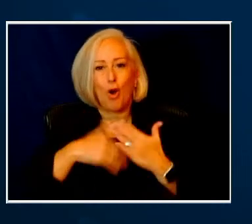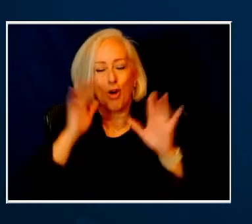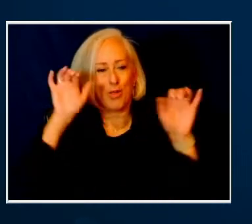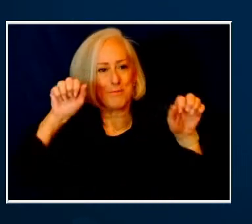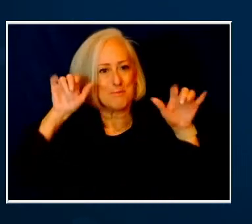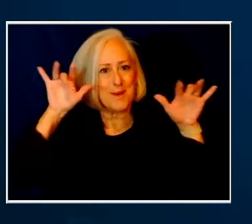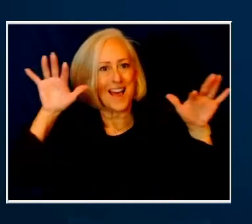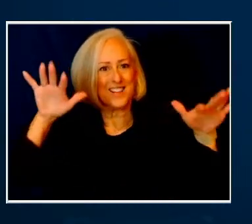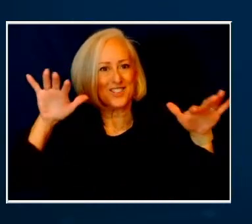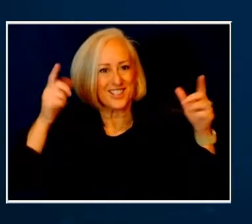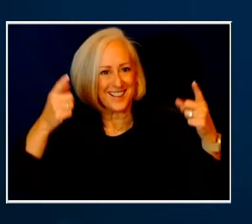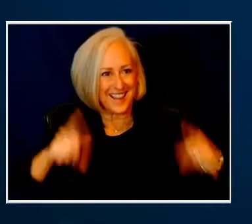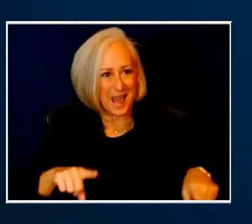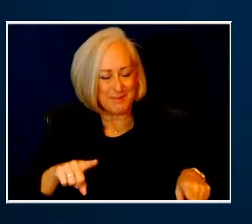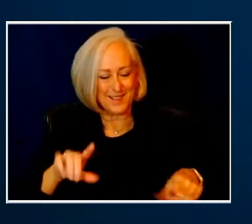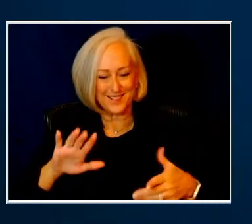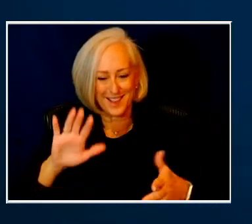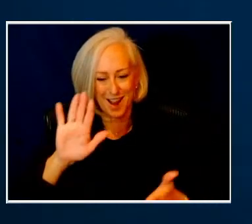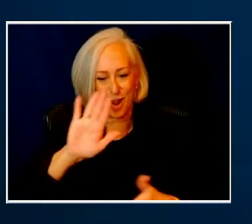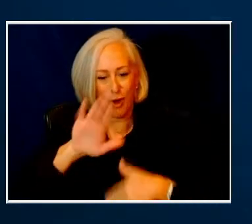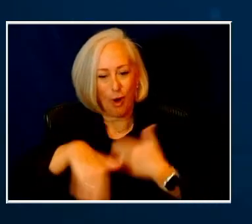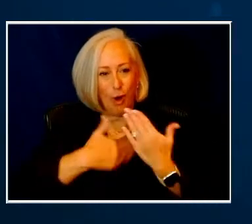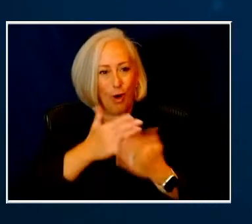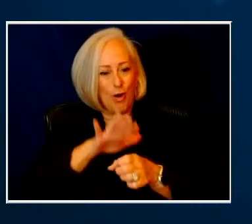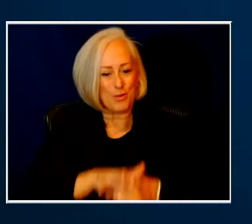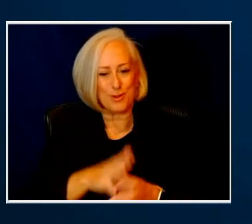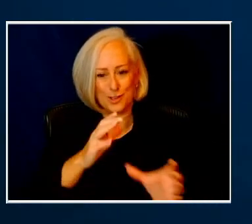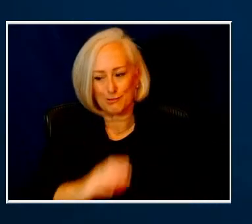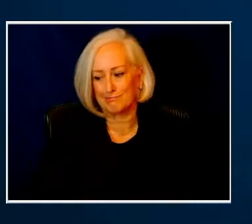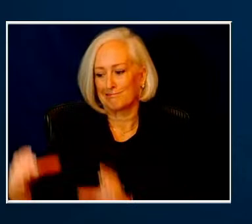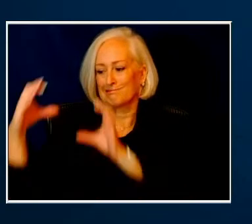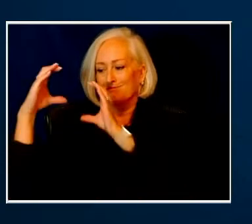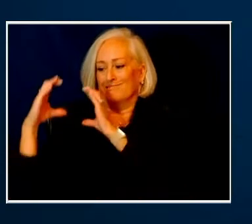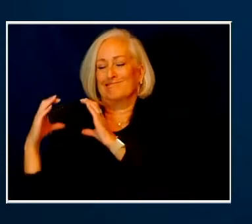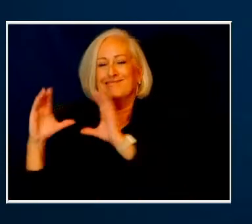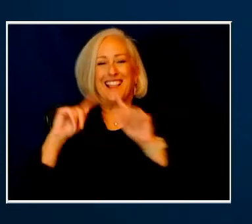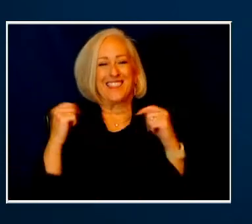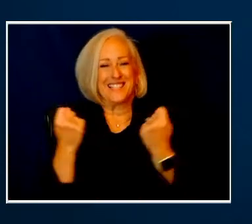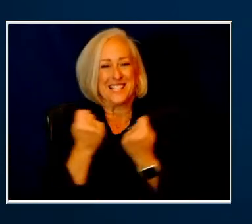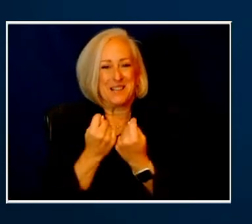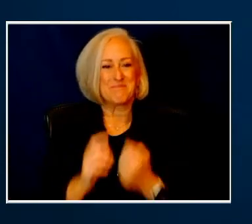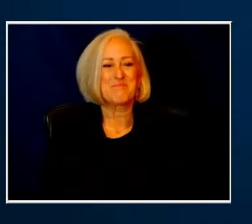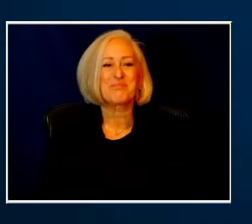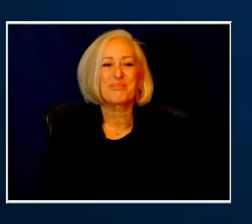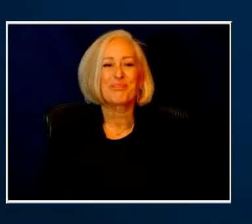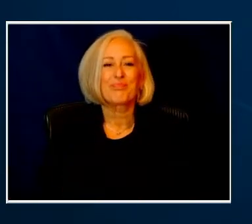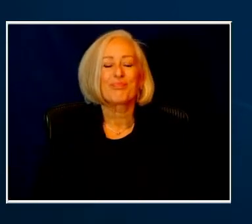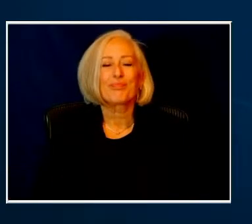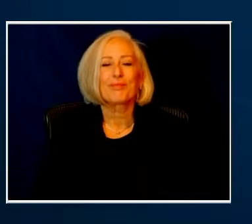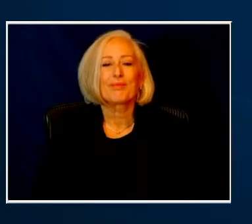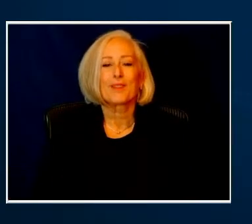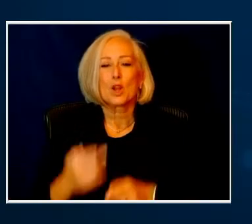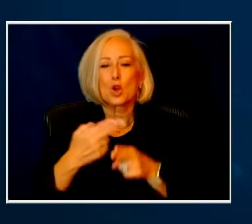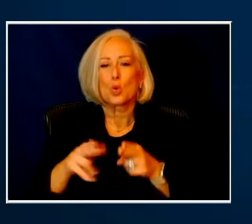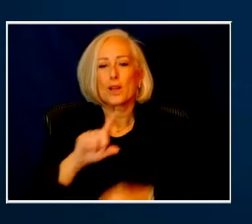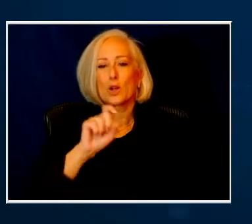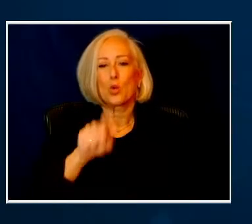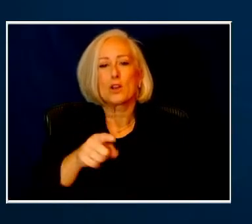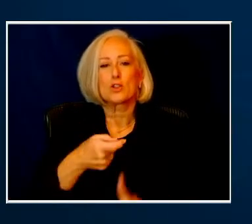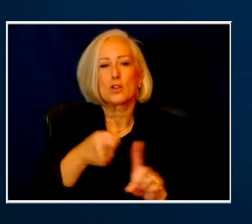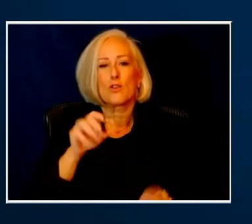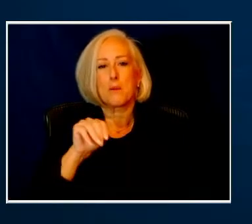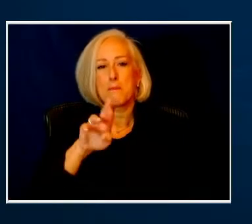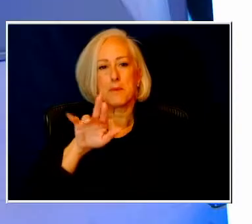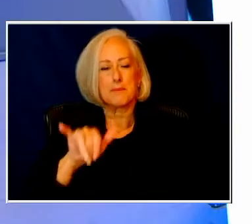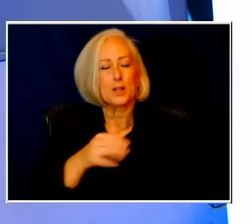you. Yeah. The whole team. Yeah. The whole team. Yeah. Quick question for Mary, though, before we get to our final thoughts. Is there a genetic